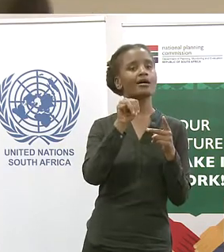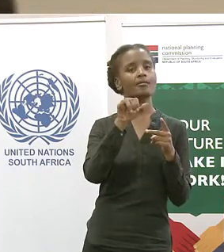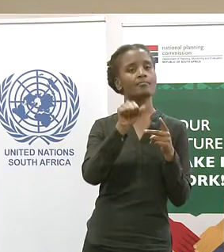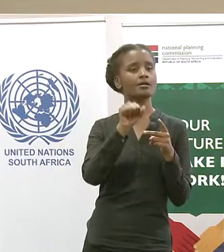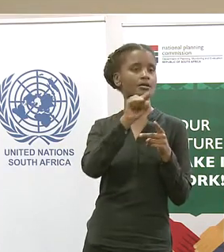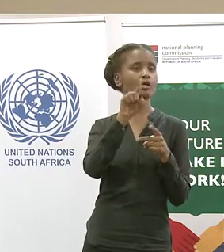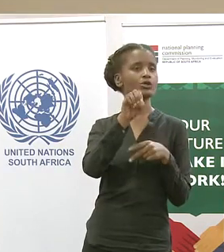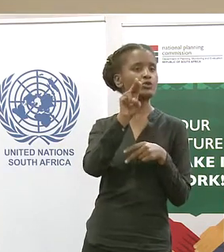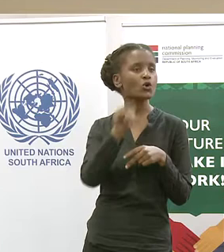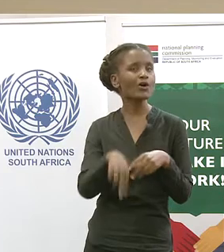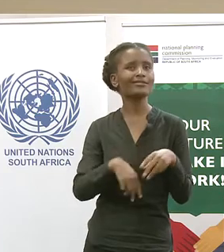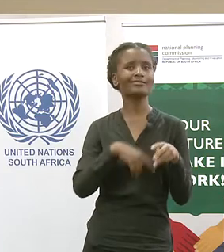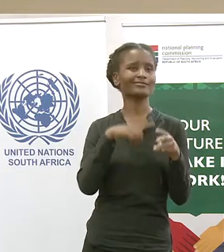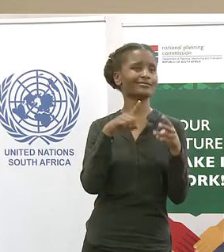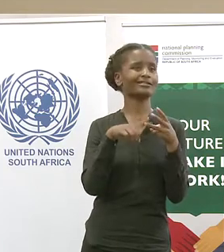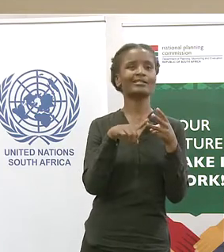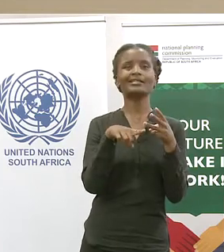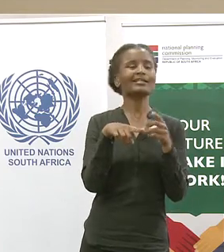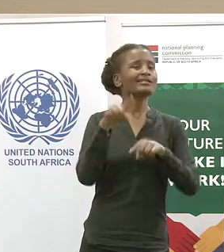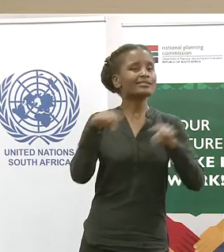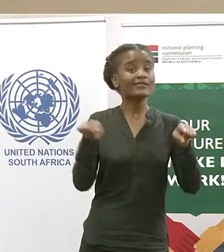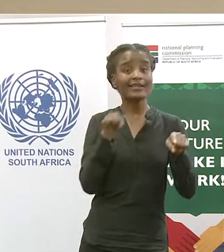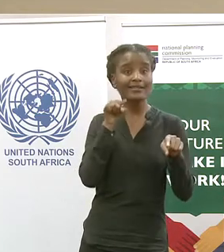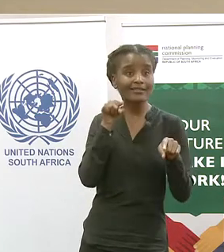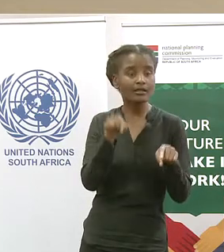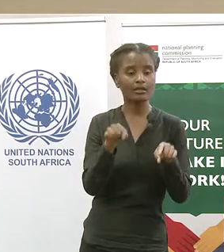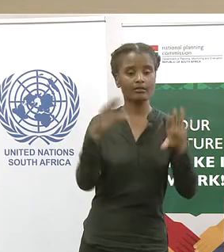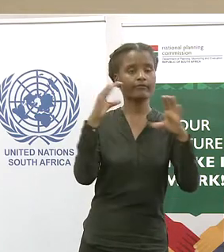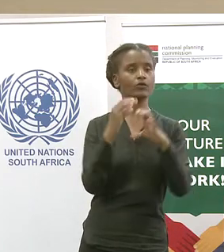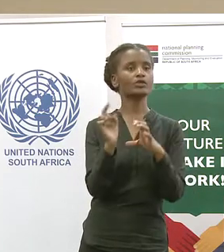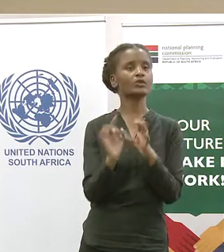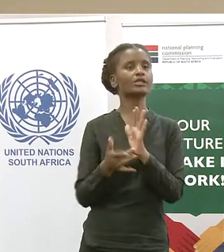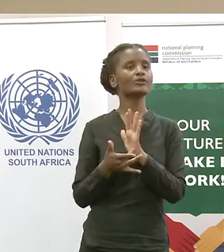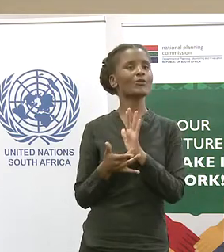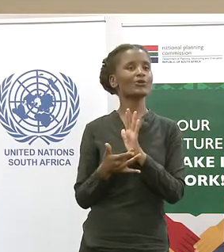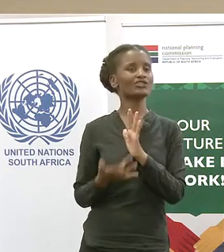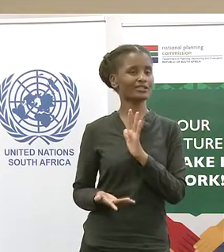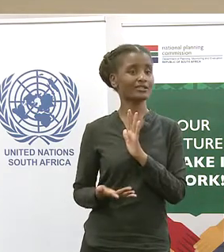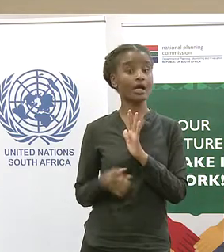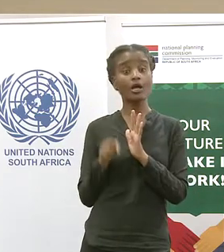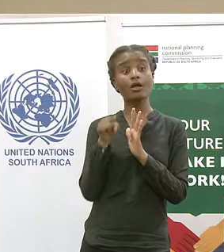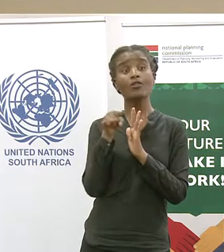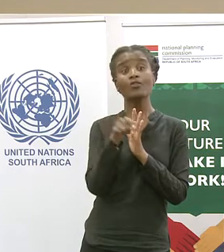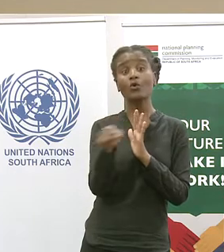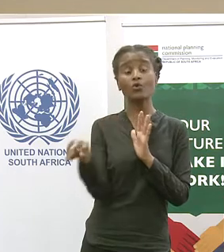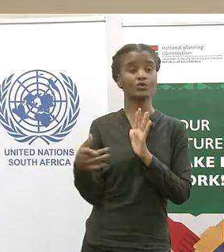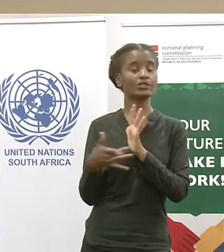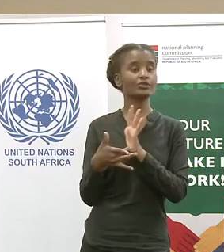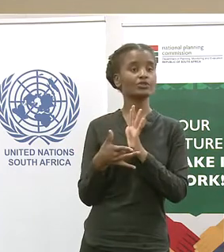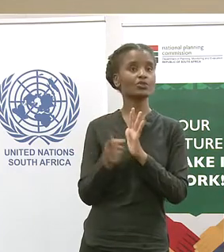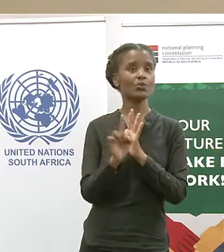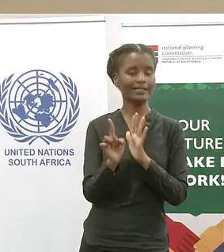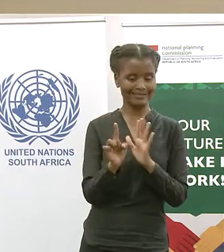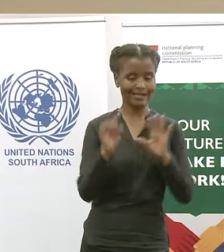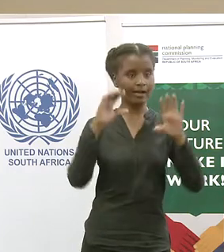technologies that are the talk of the town as far as technology is concerned, those technologies are grounding their product